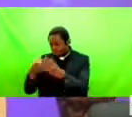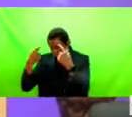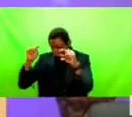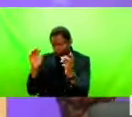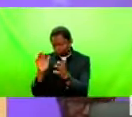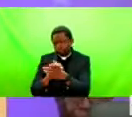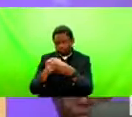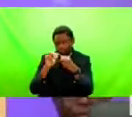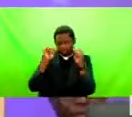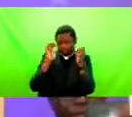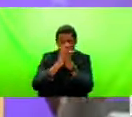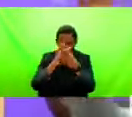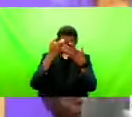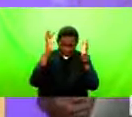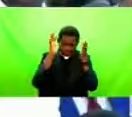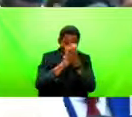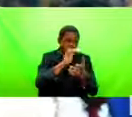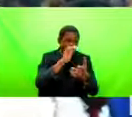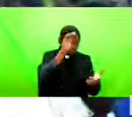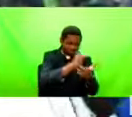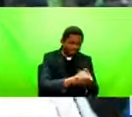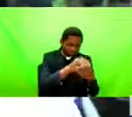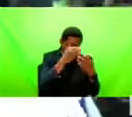Let's appreciate Mama Mavis.